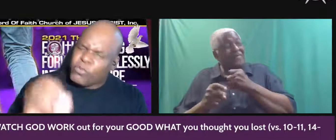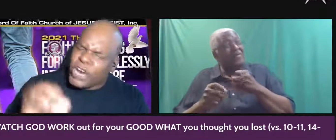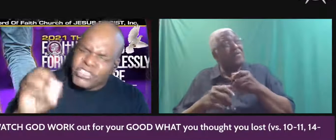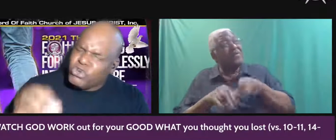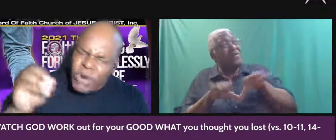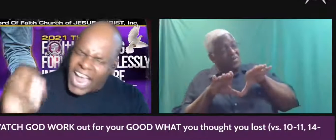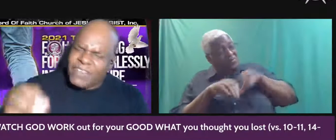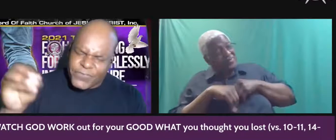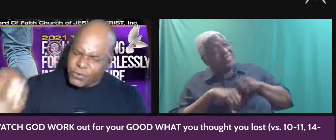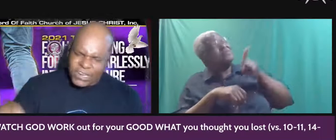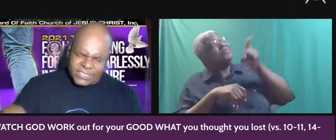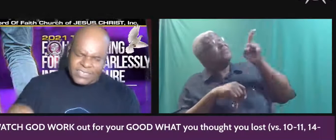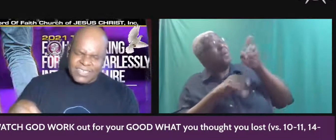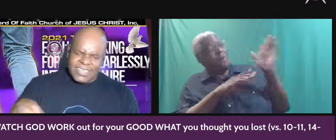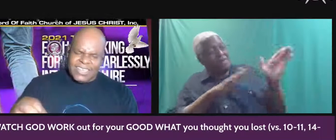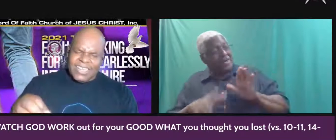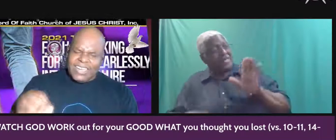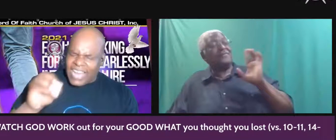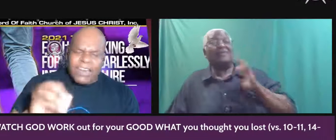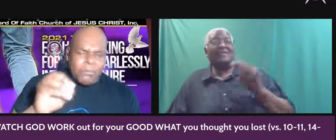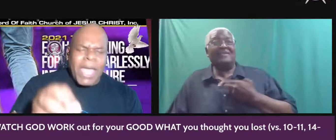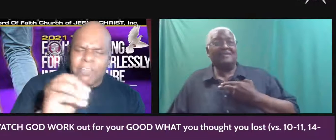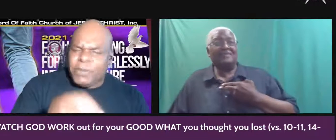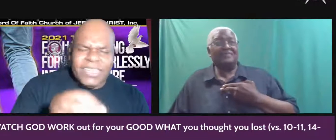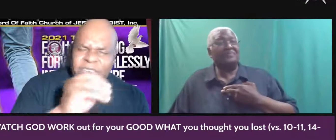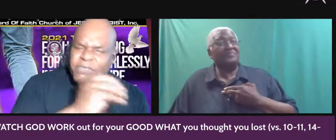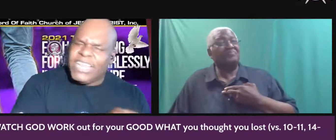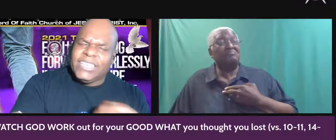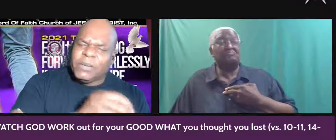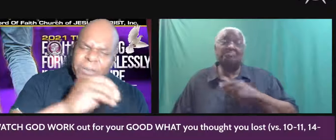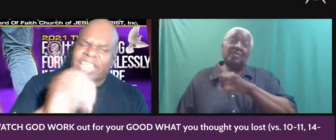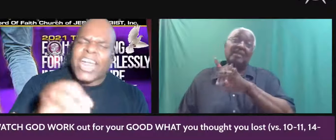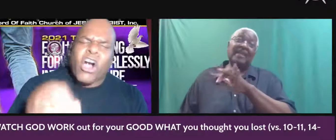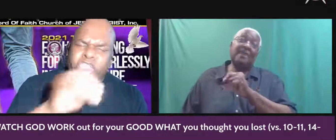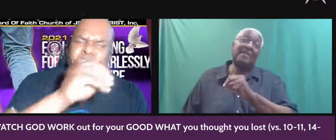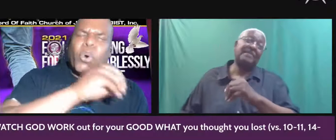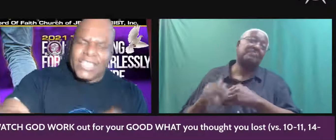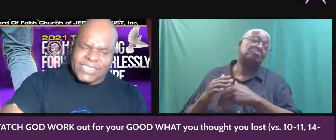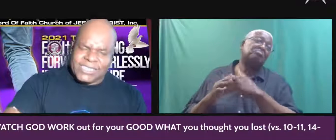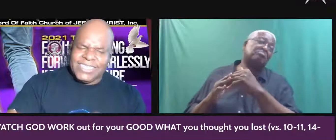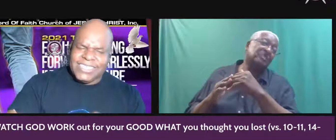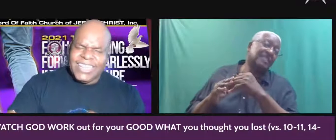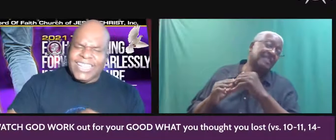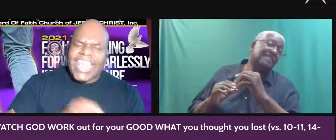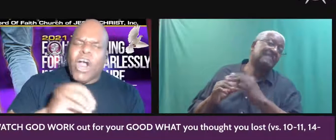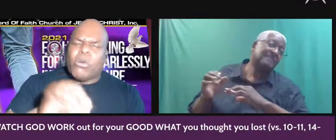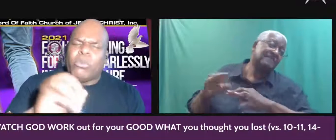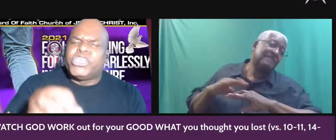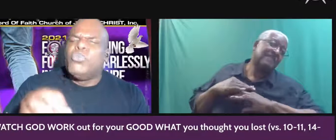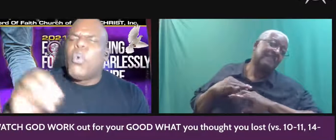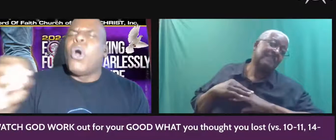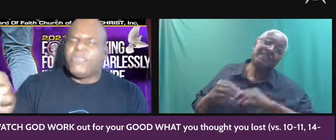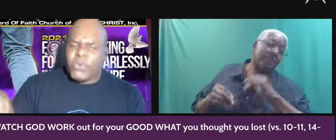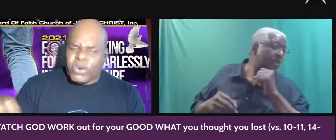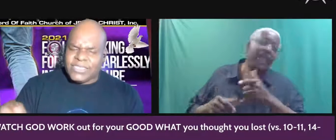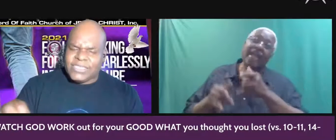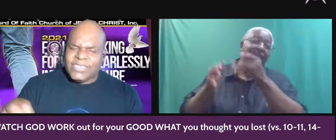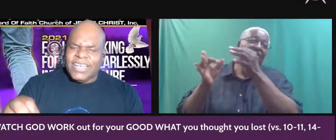fullness of what you have for us. Lot may have been convenient, but they aren't choice. They aren't what